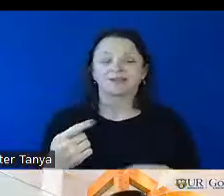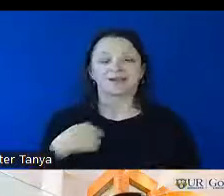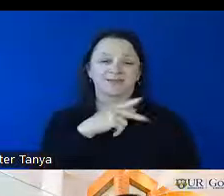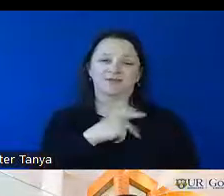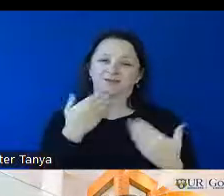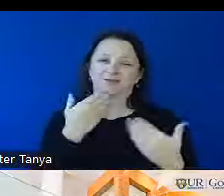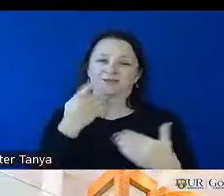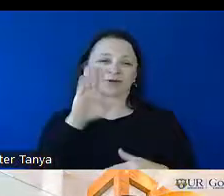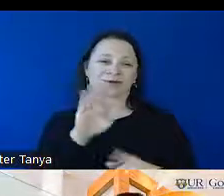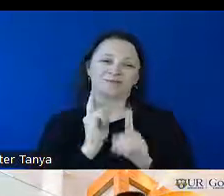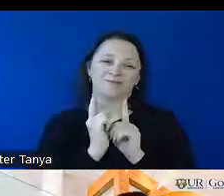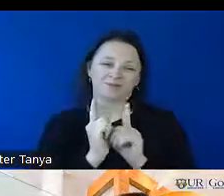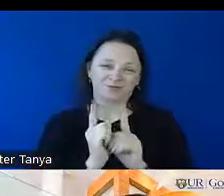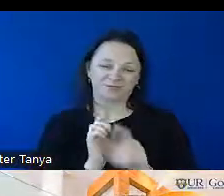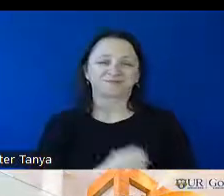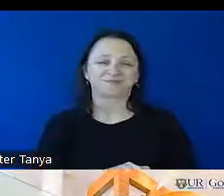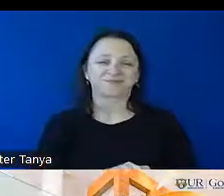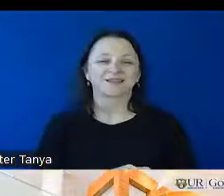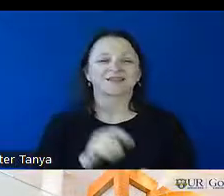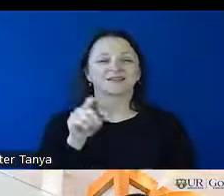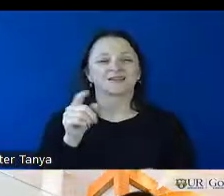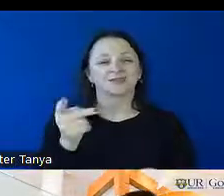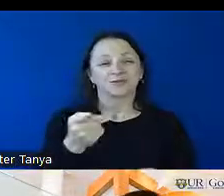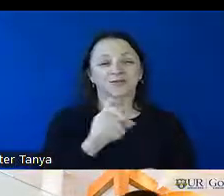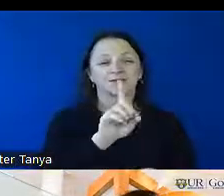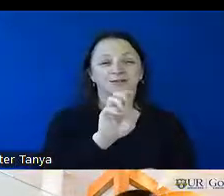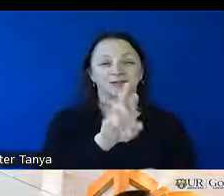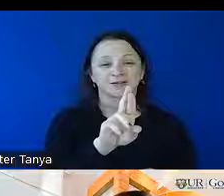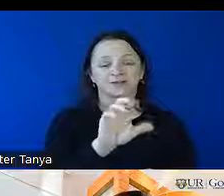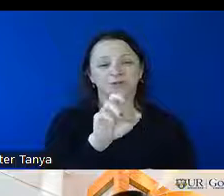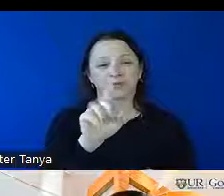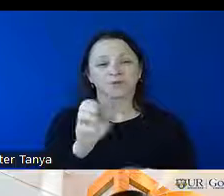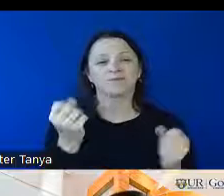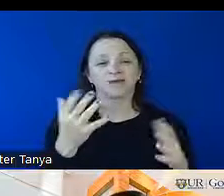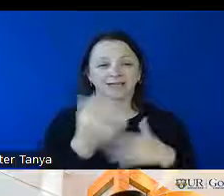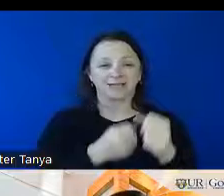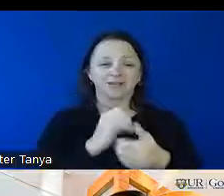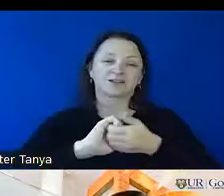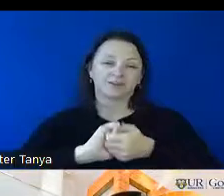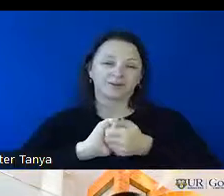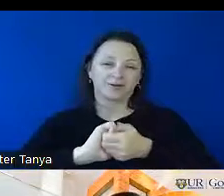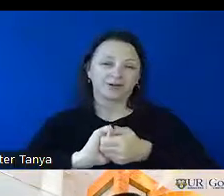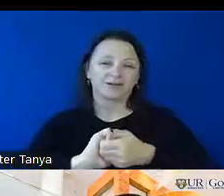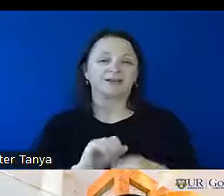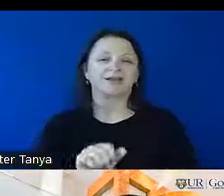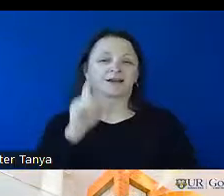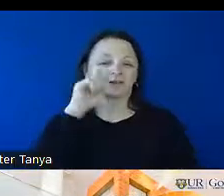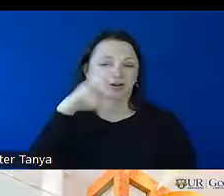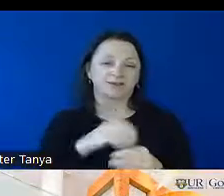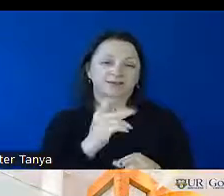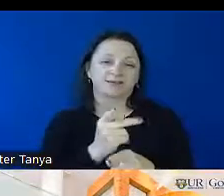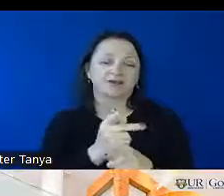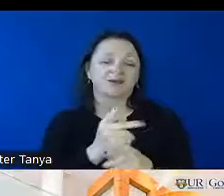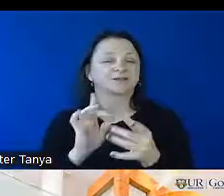mentorship. She and Dr. Cole have collaborated for years on Echo Autism and the Autism Cares Network activities that